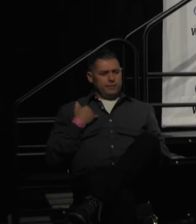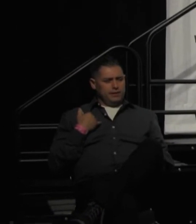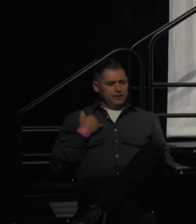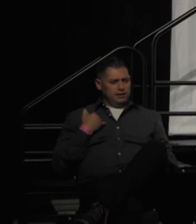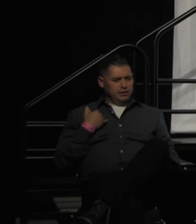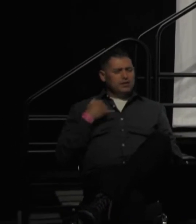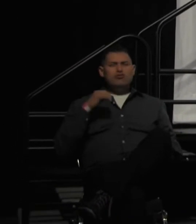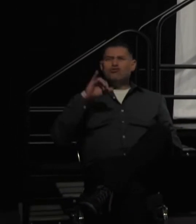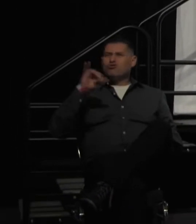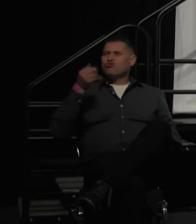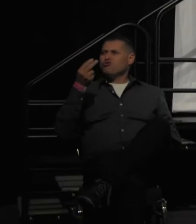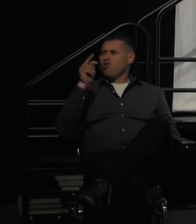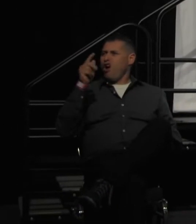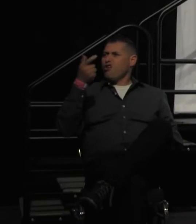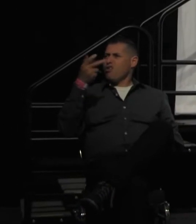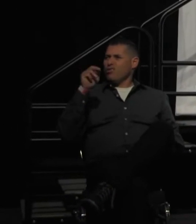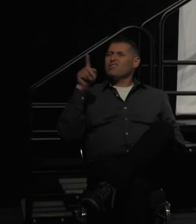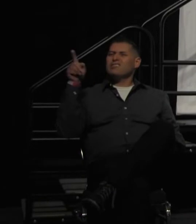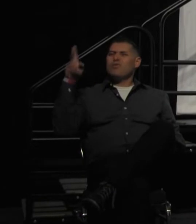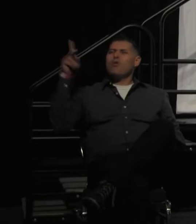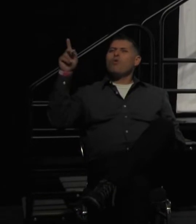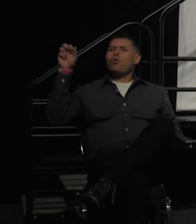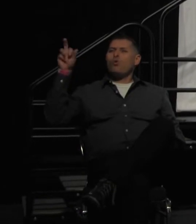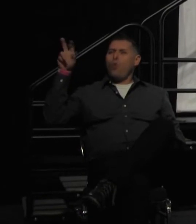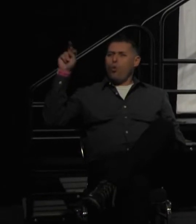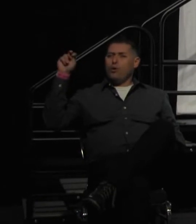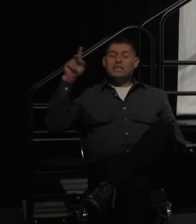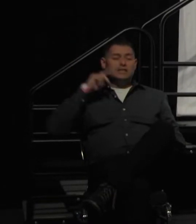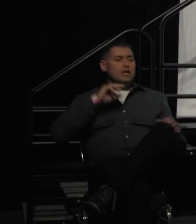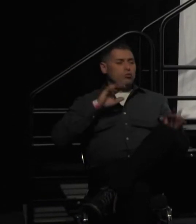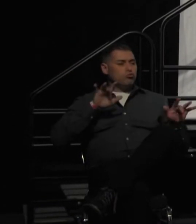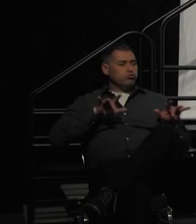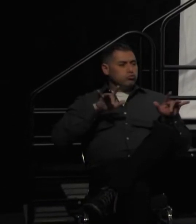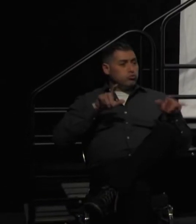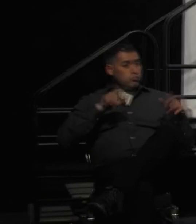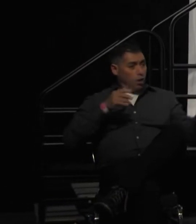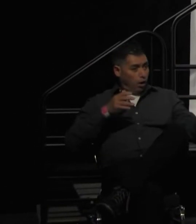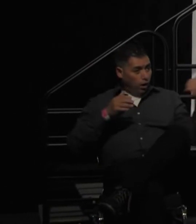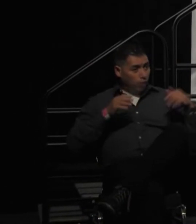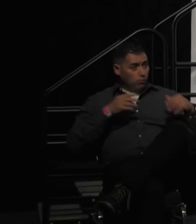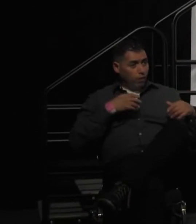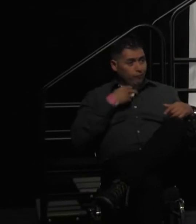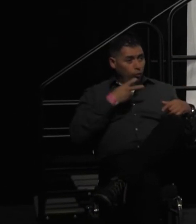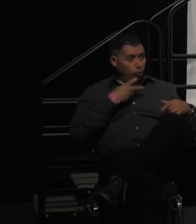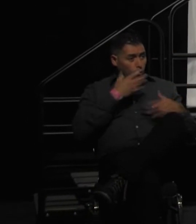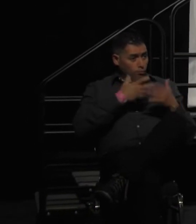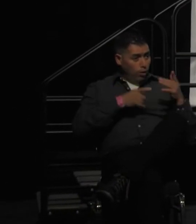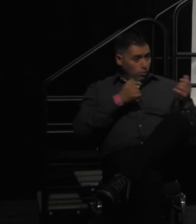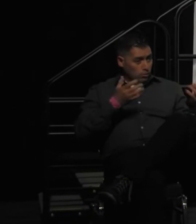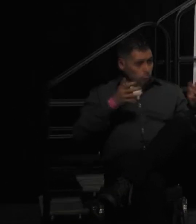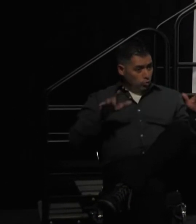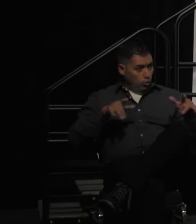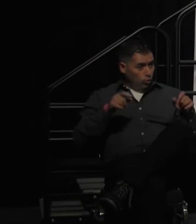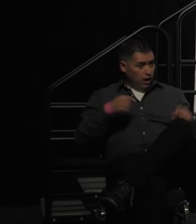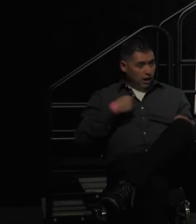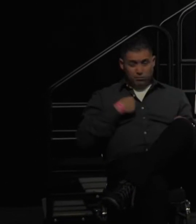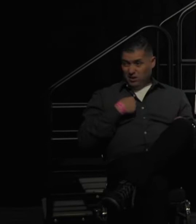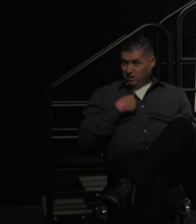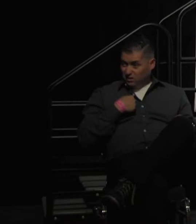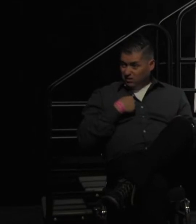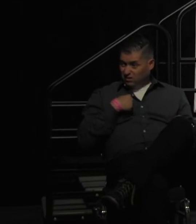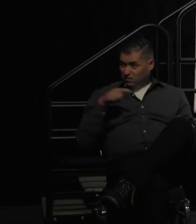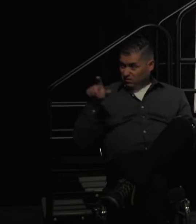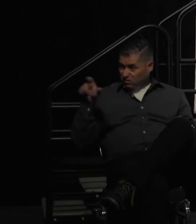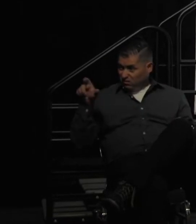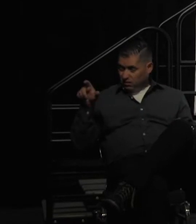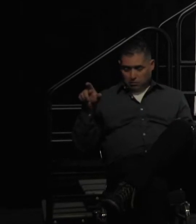from Korn, and he says, we're going to record this, and would you come down and record the vocal for us? I said, I didn't